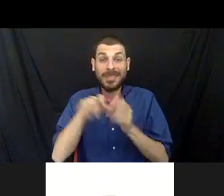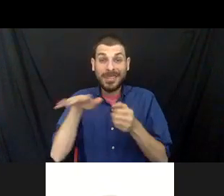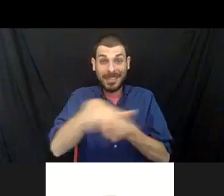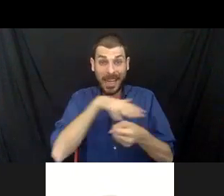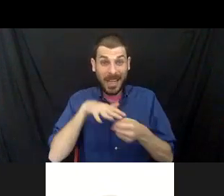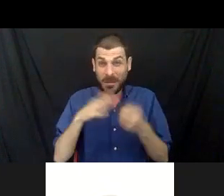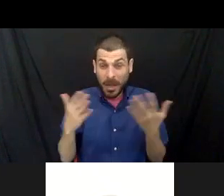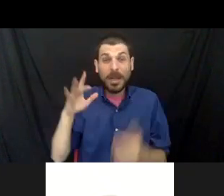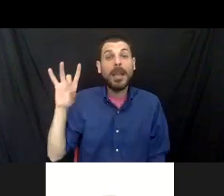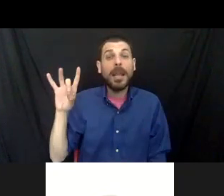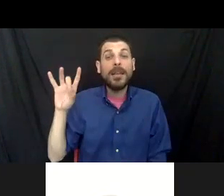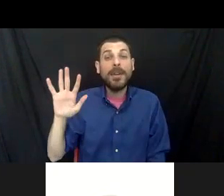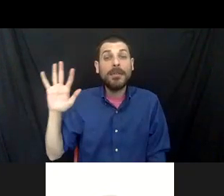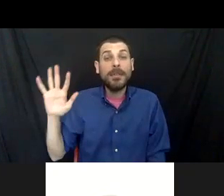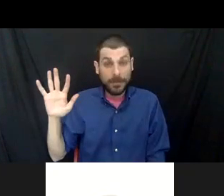is